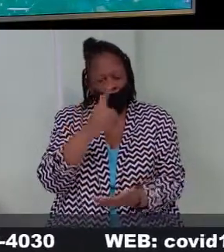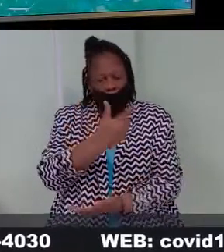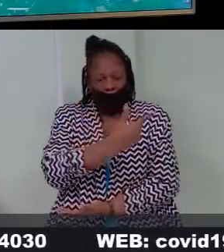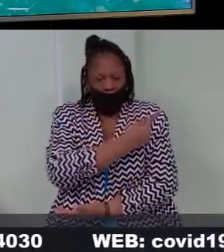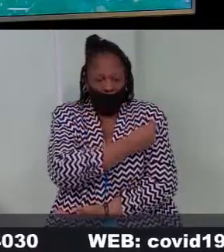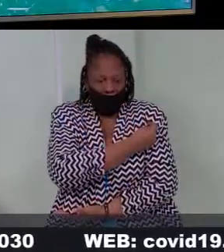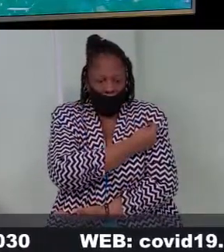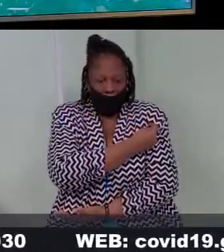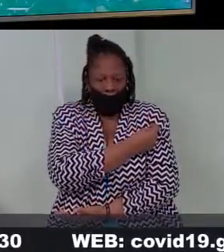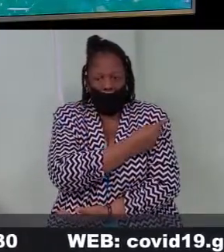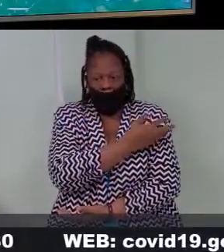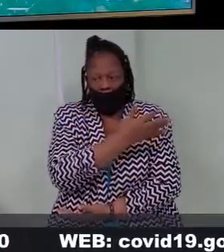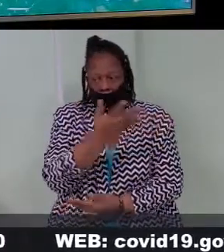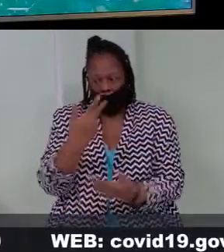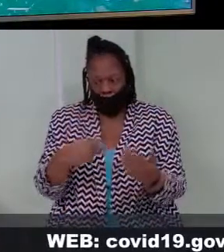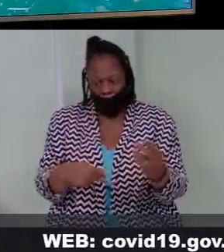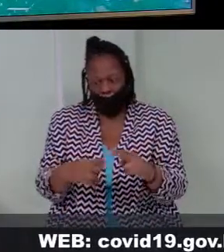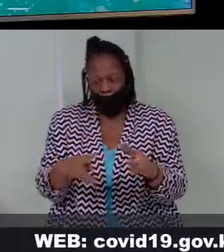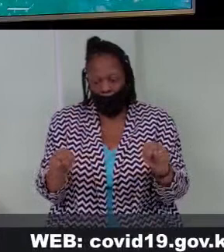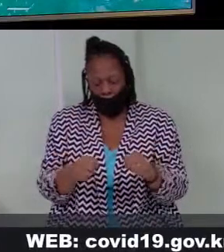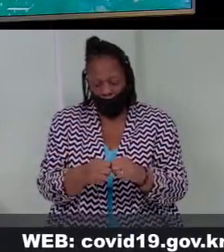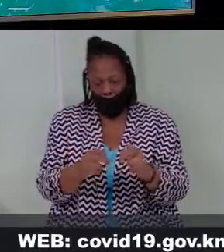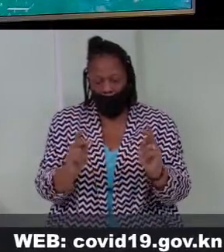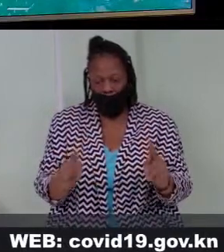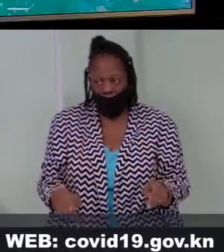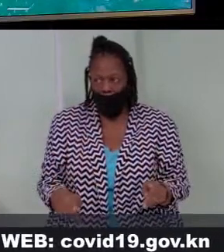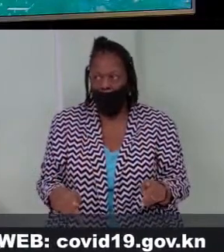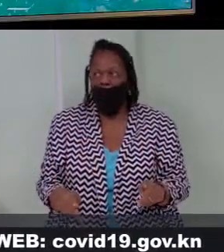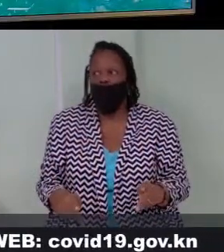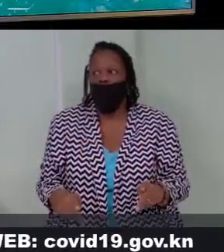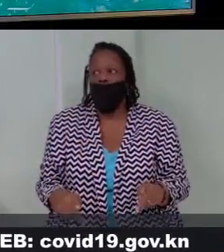when would vaccination of the general public,